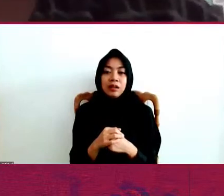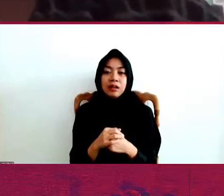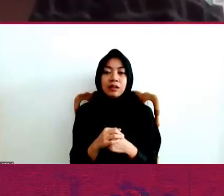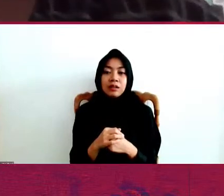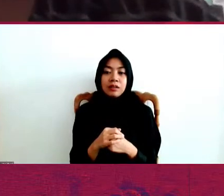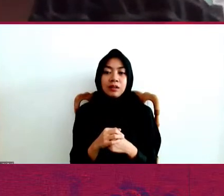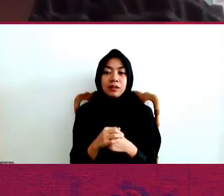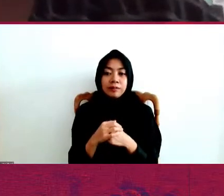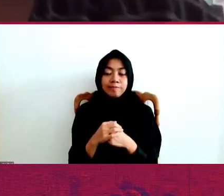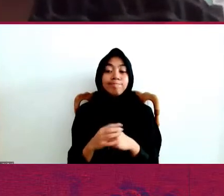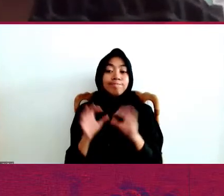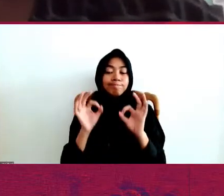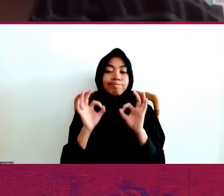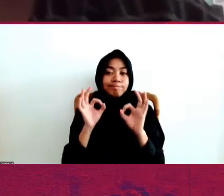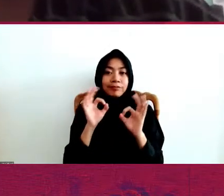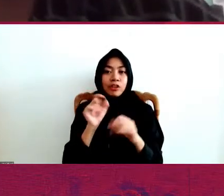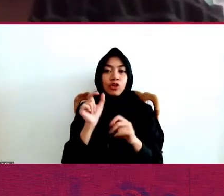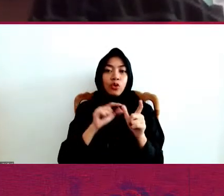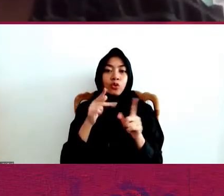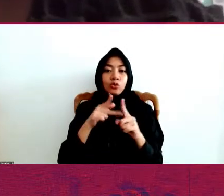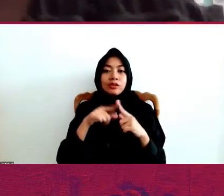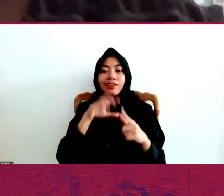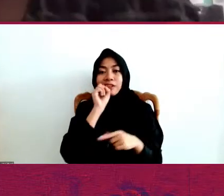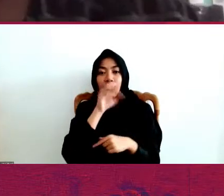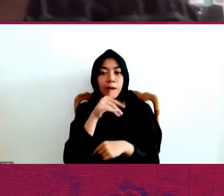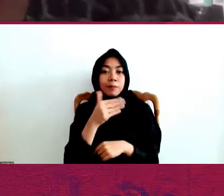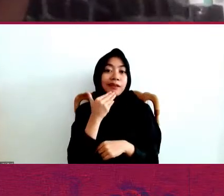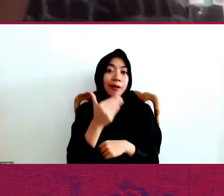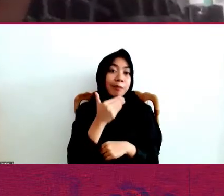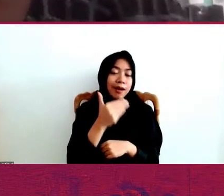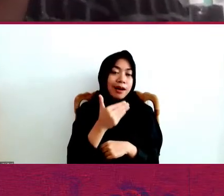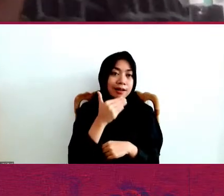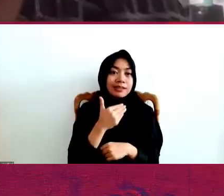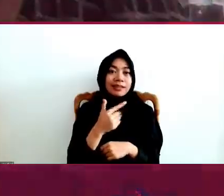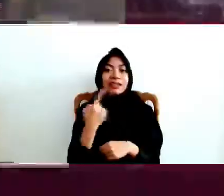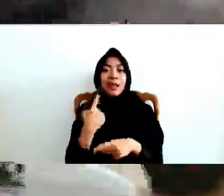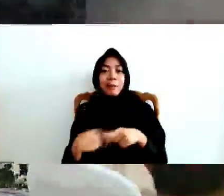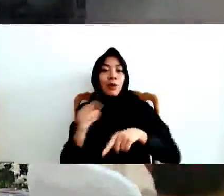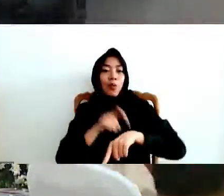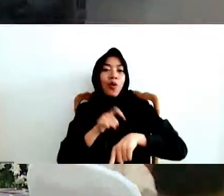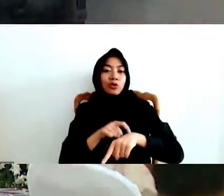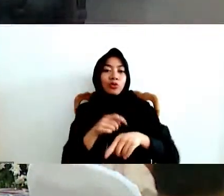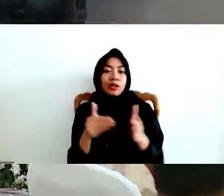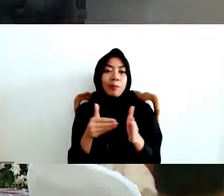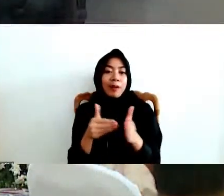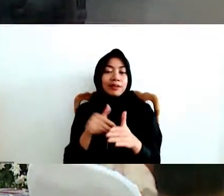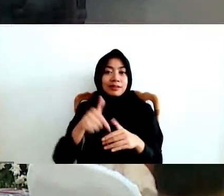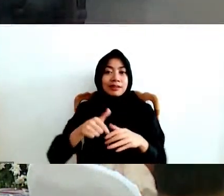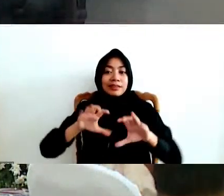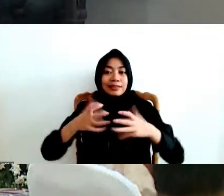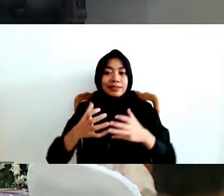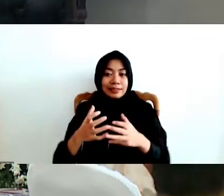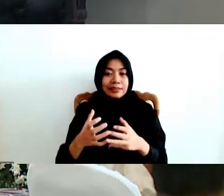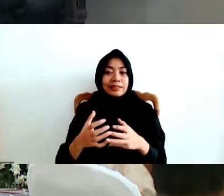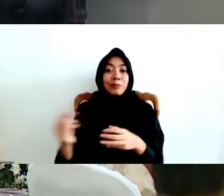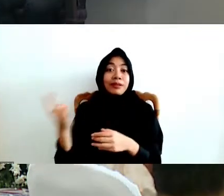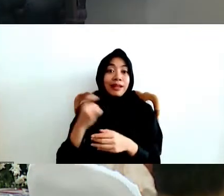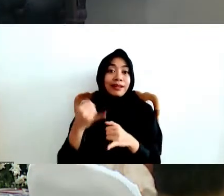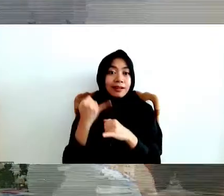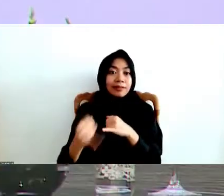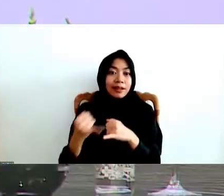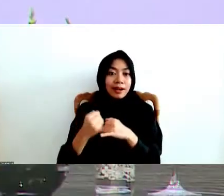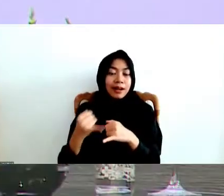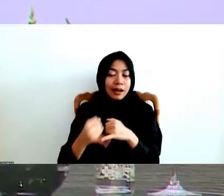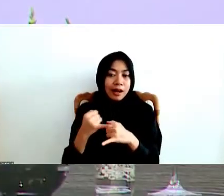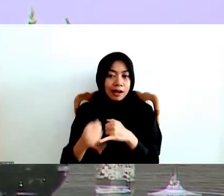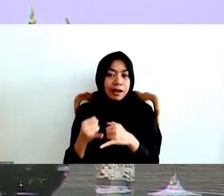Thank you very much, Usha, for your response. So I think because the time limit, that's going to be our last question for this session. So I would like once again